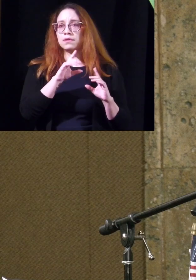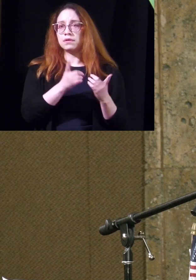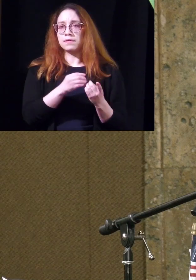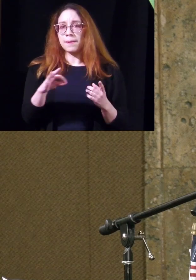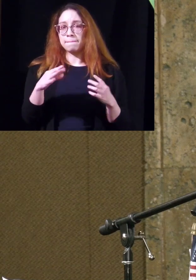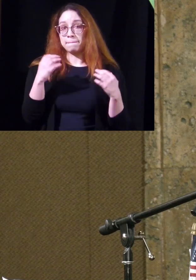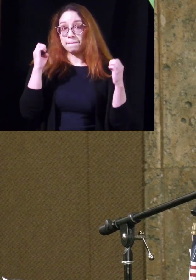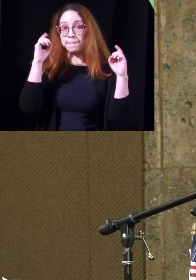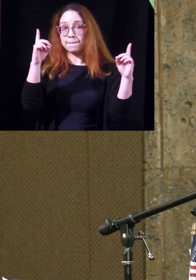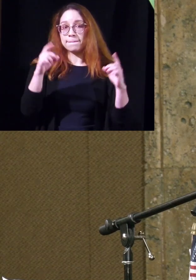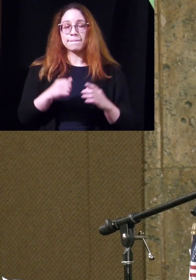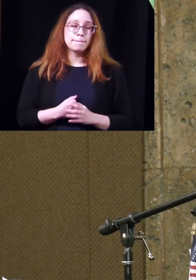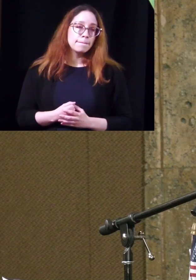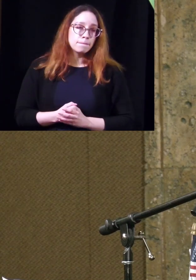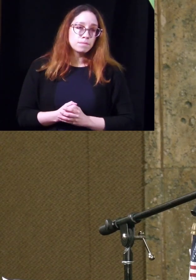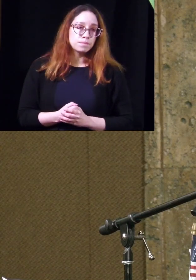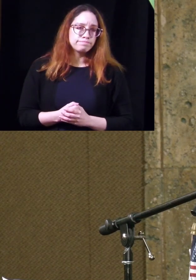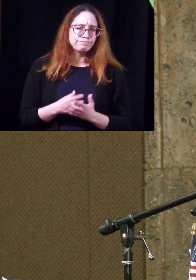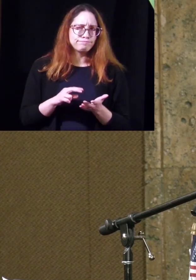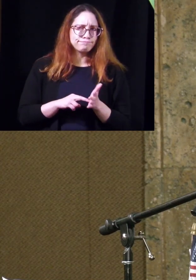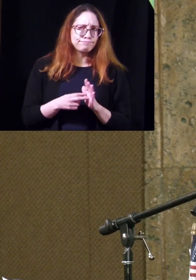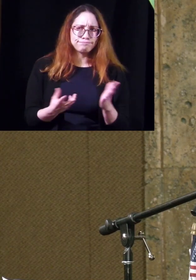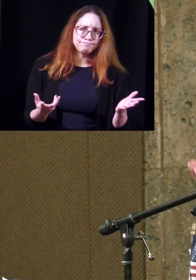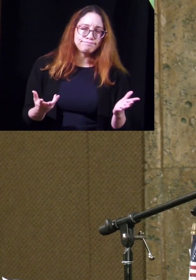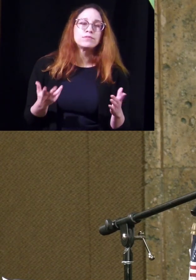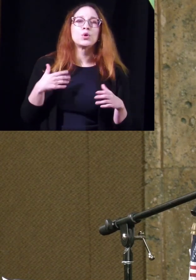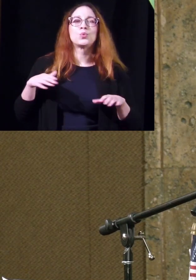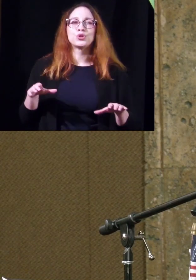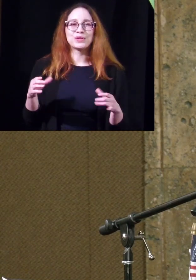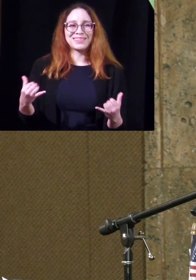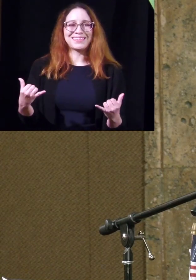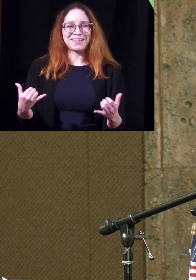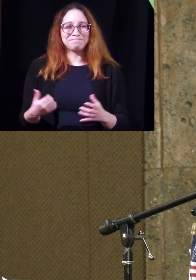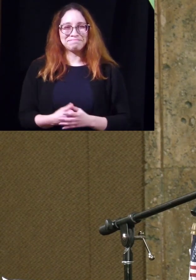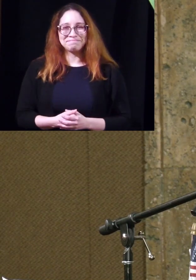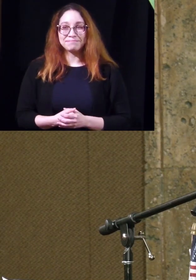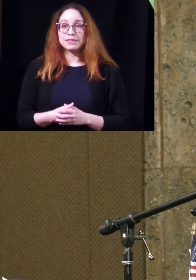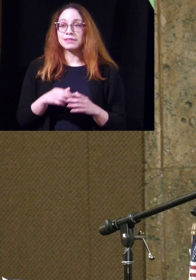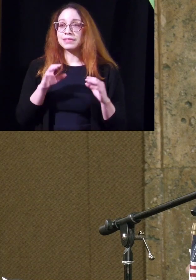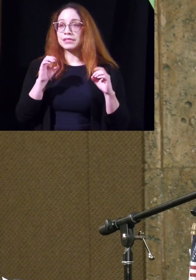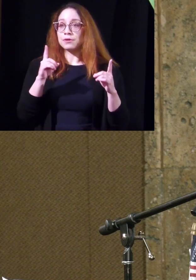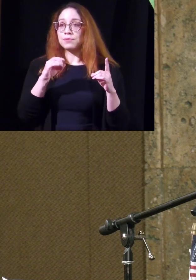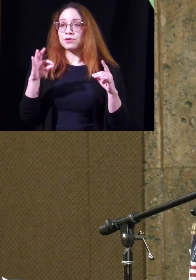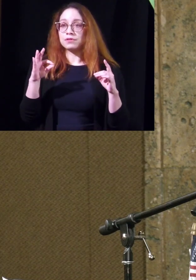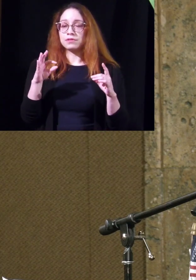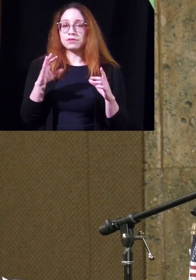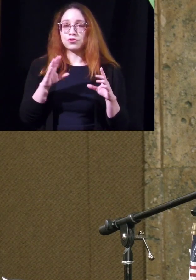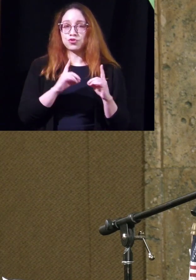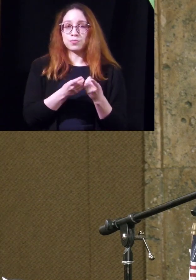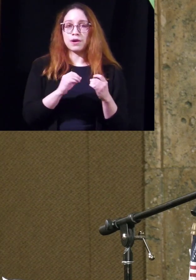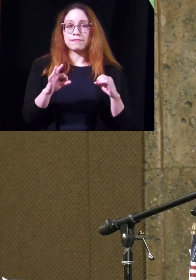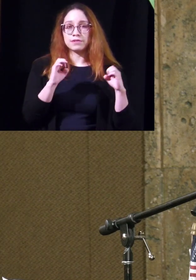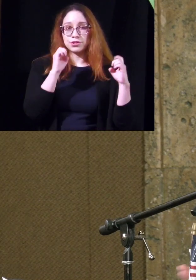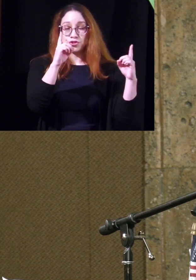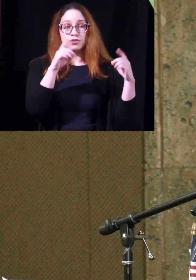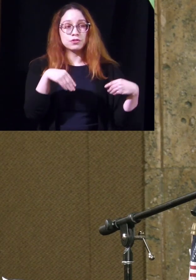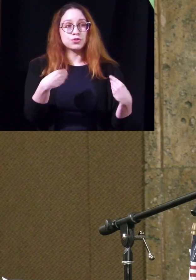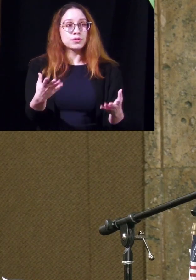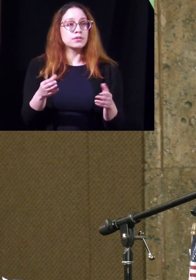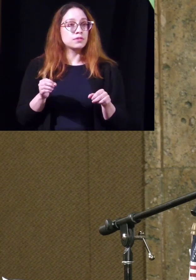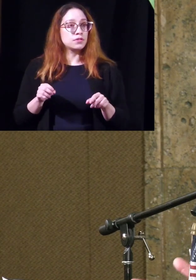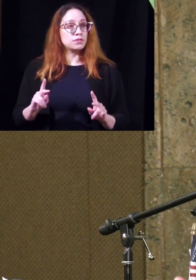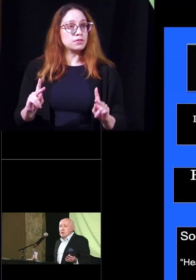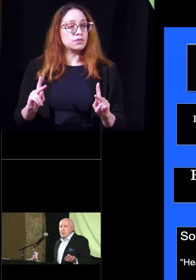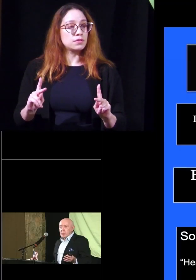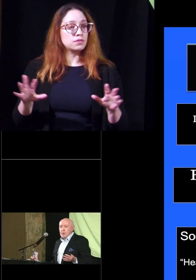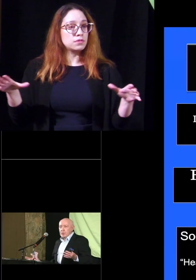of Education. What is that? That's what we're doing today. So the Department of Education is what Stuart provides us with, this